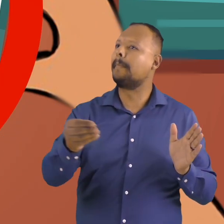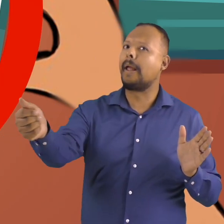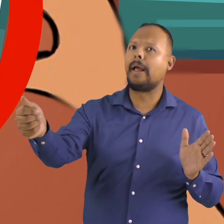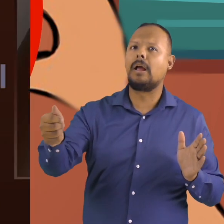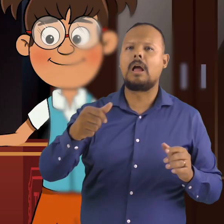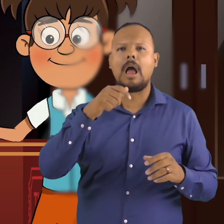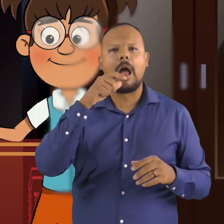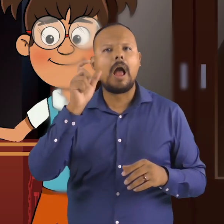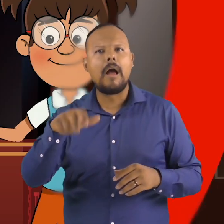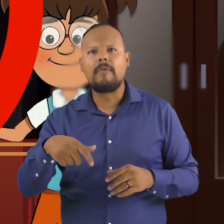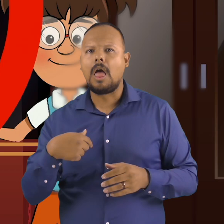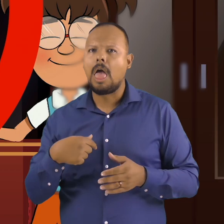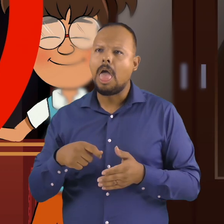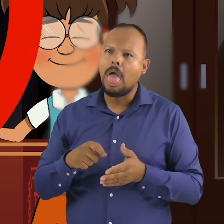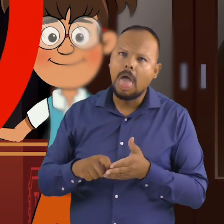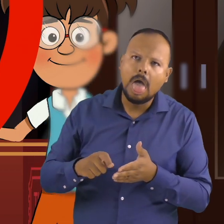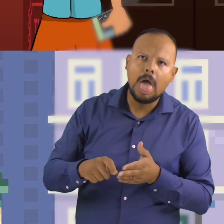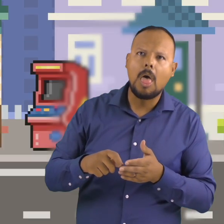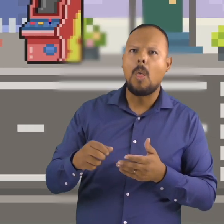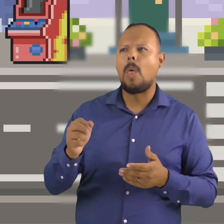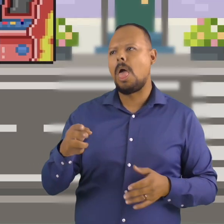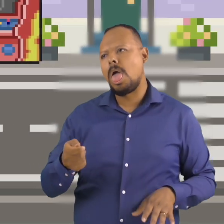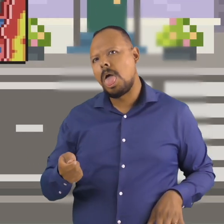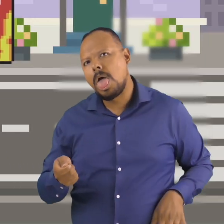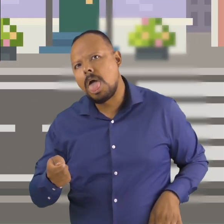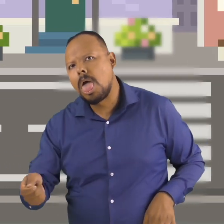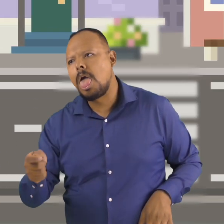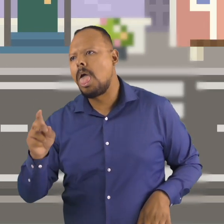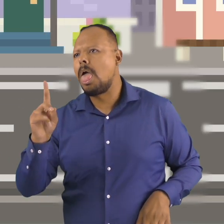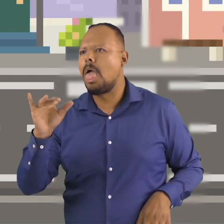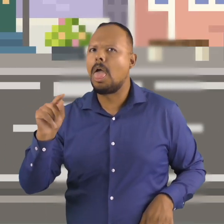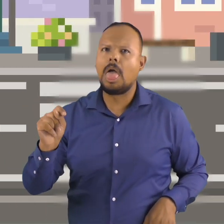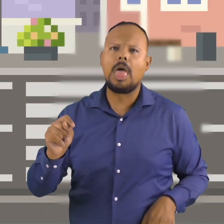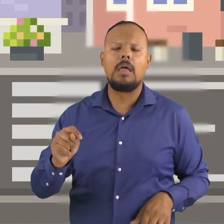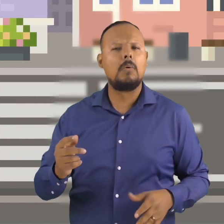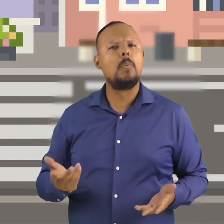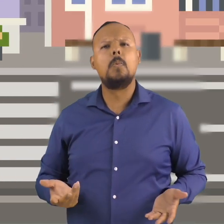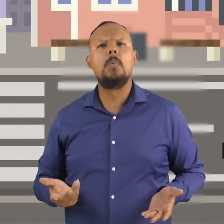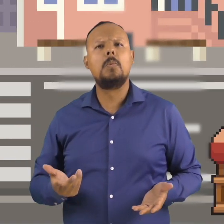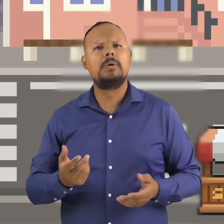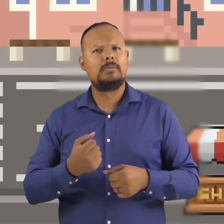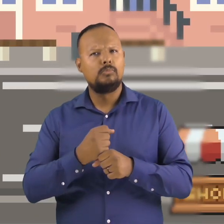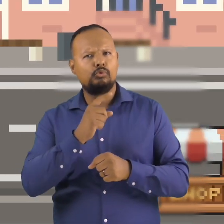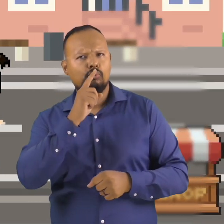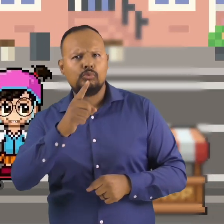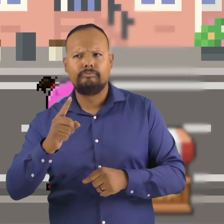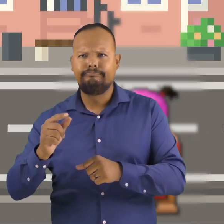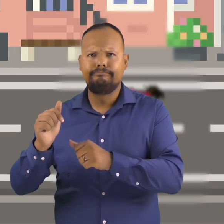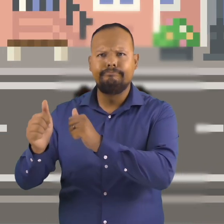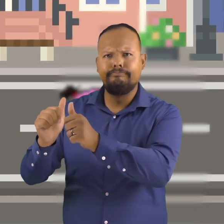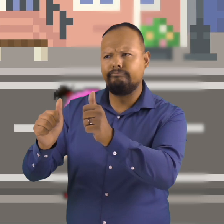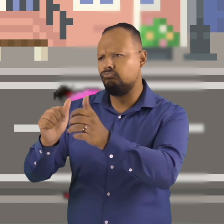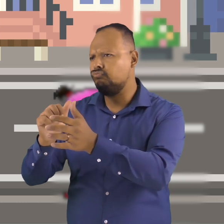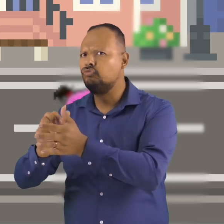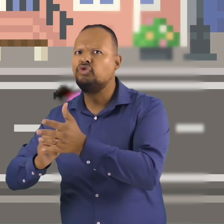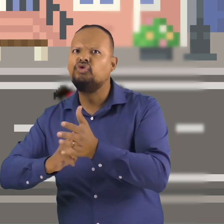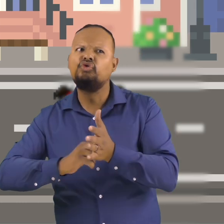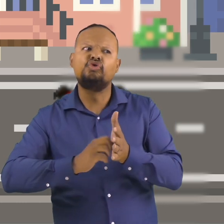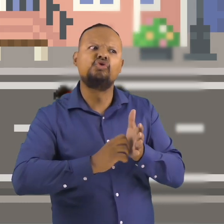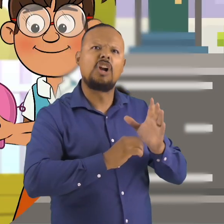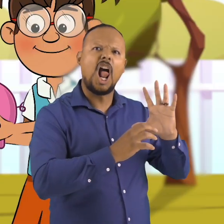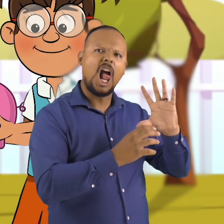to write a check or use a debit card. Just make sure that you are not spending more money than you have in your account.